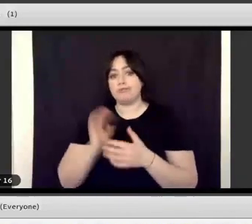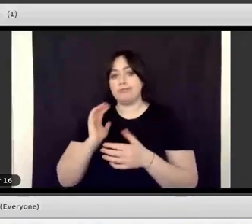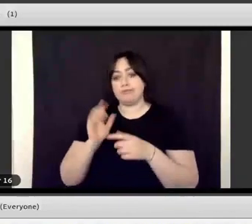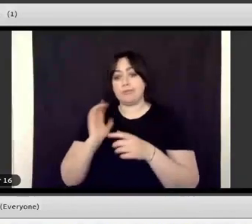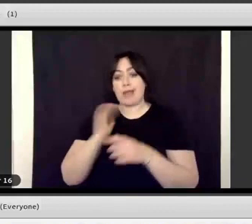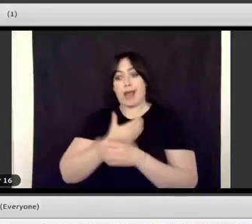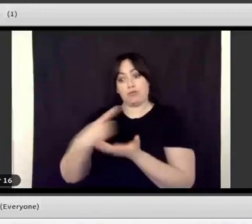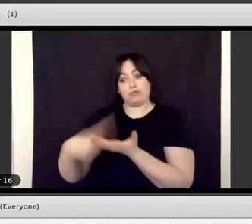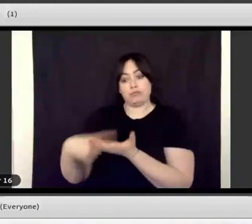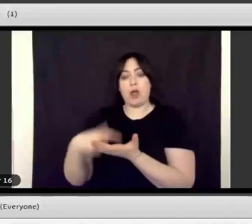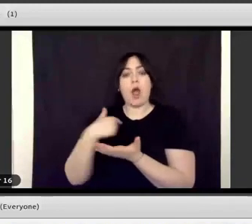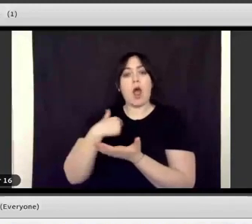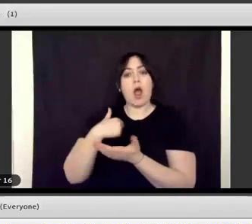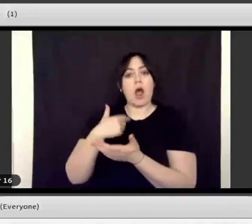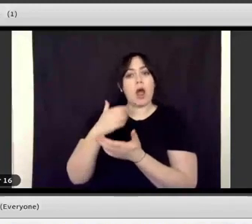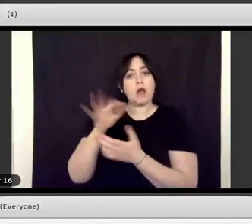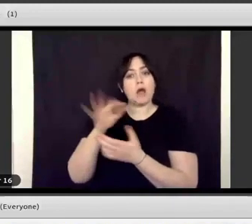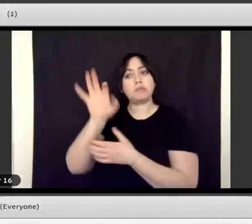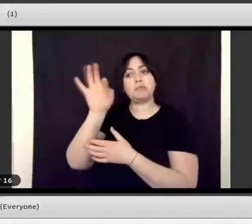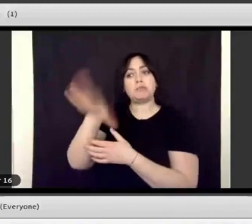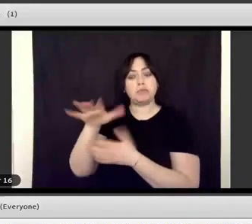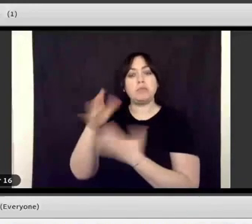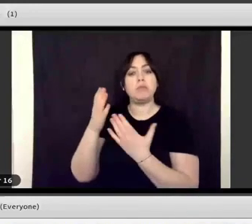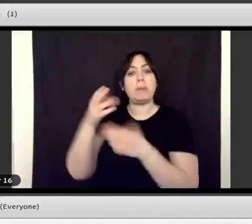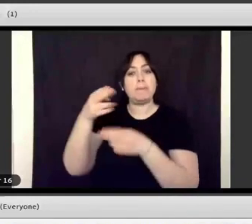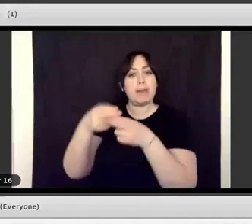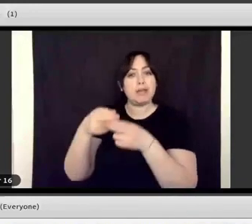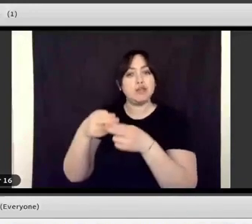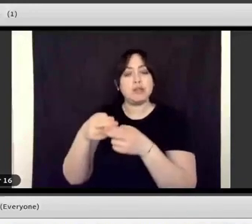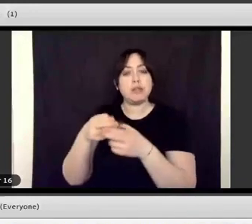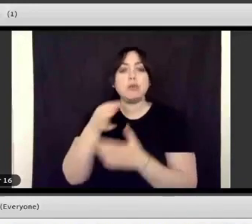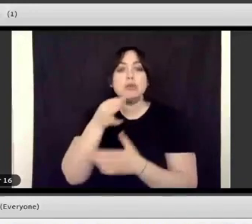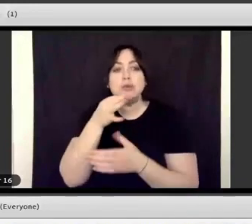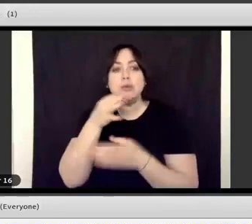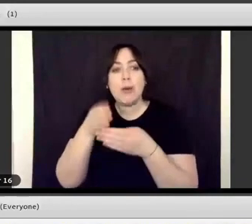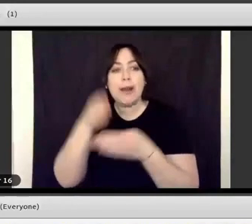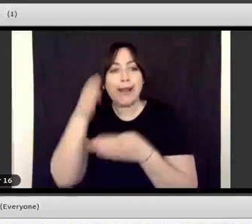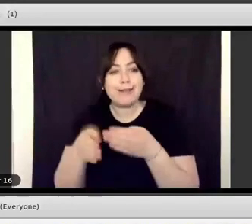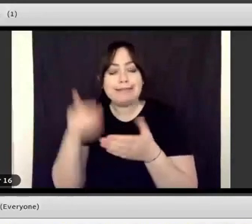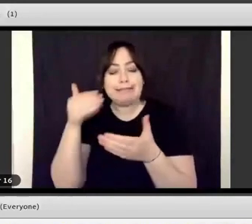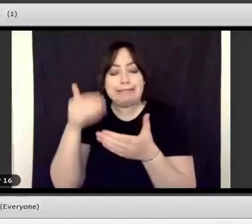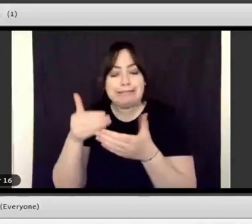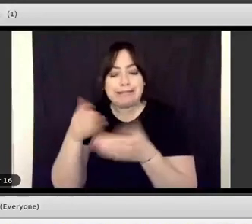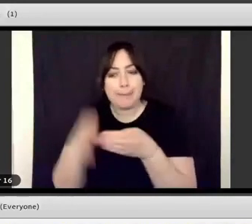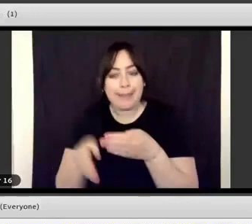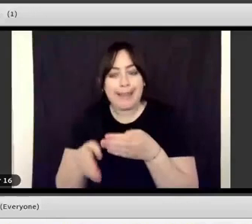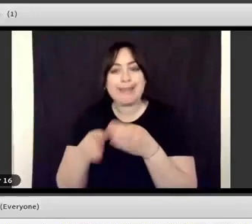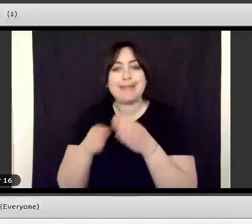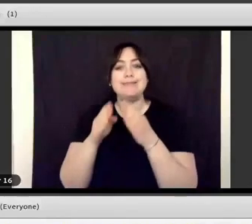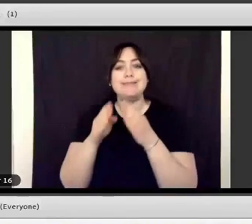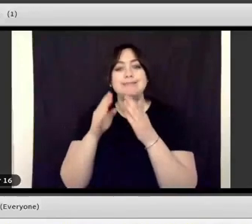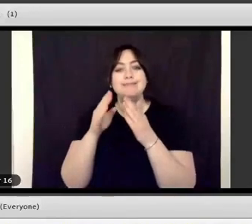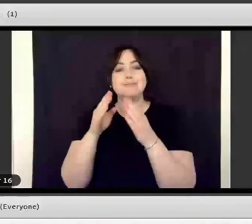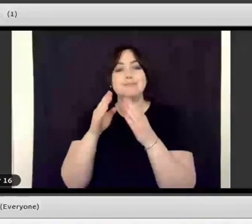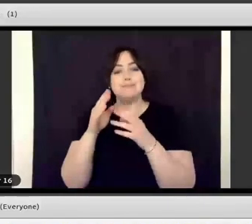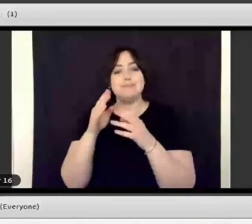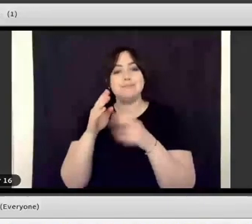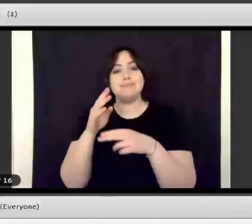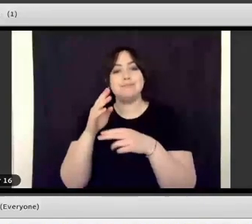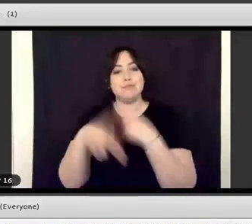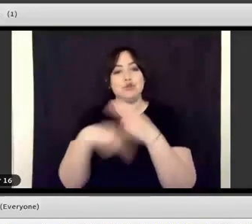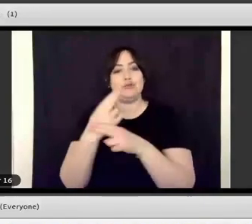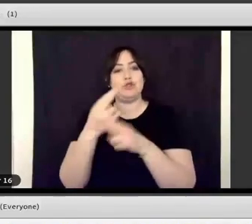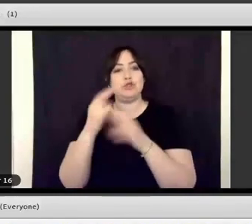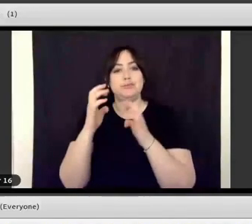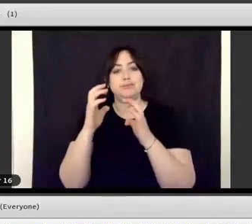the near completed inclusive education module that the Washington Group and UNICEF is